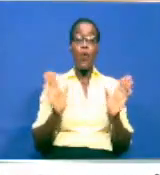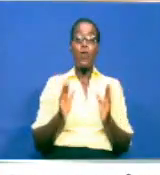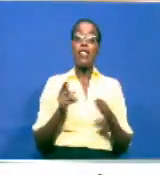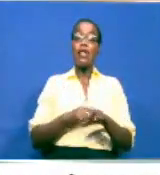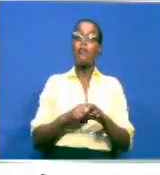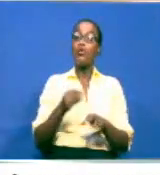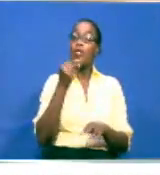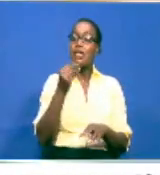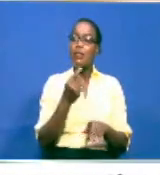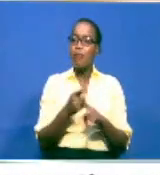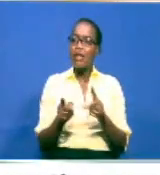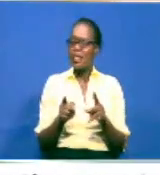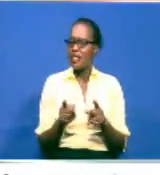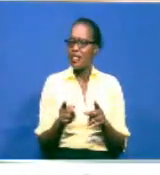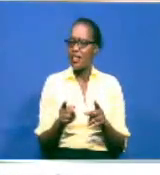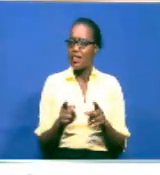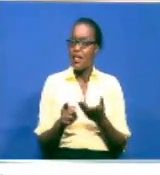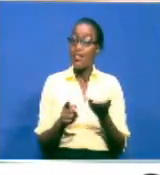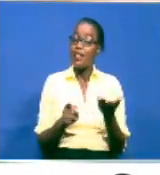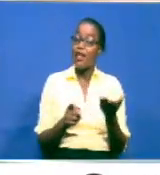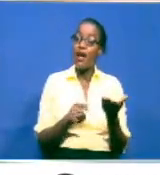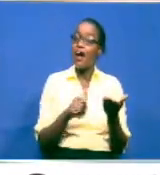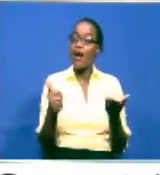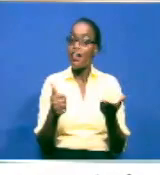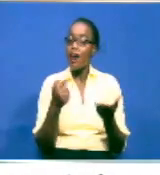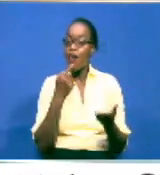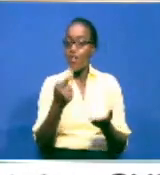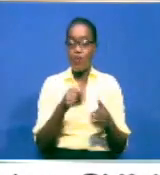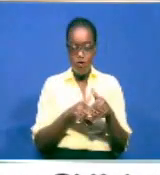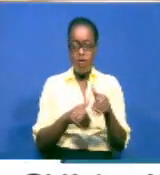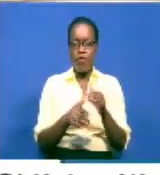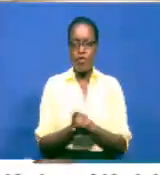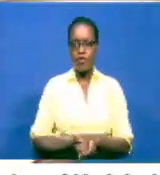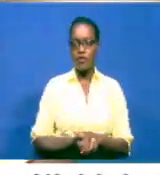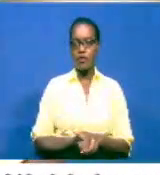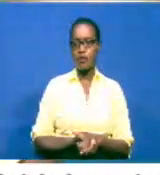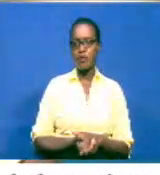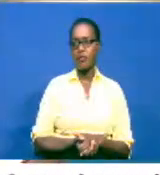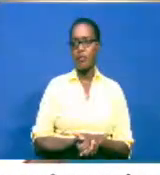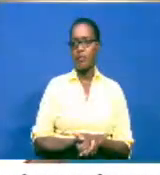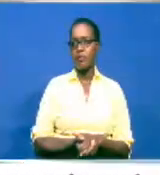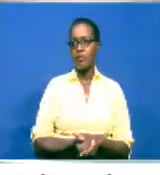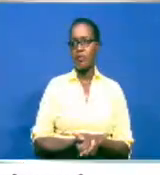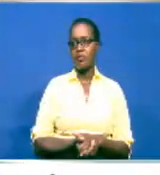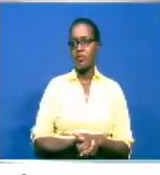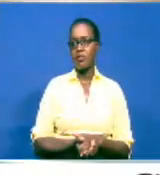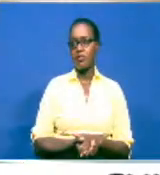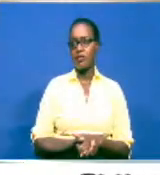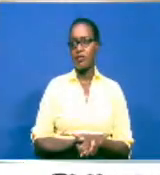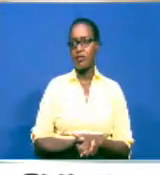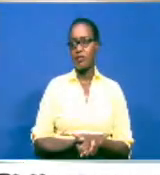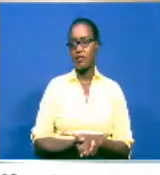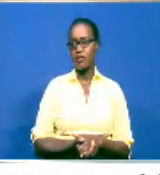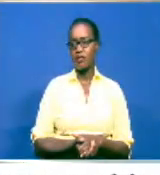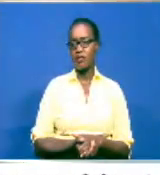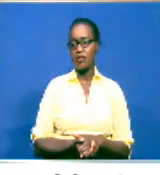at least there, of course, the other directives do follow. So I want to I wish my director can have